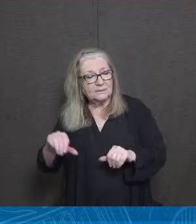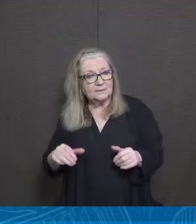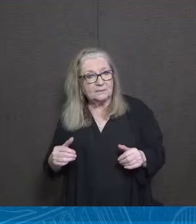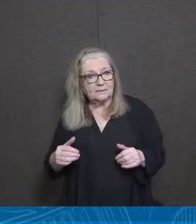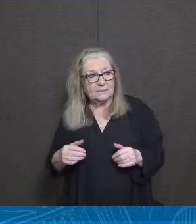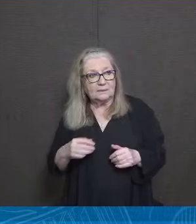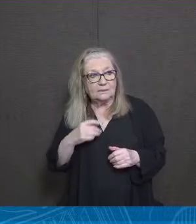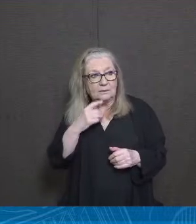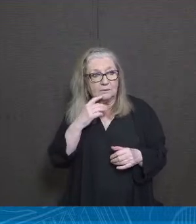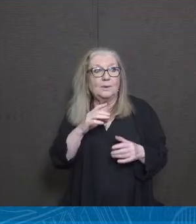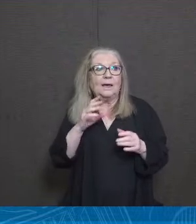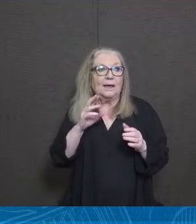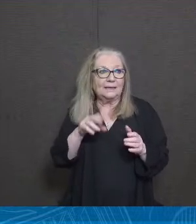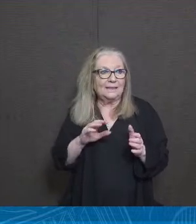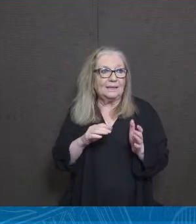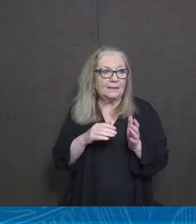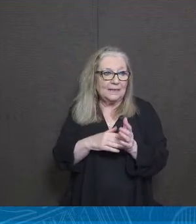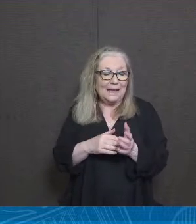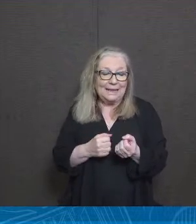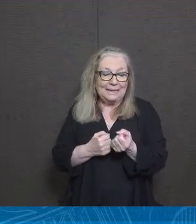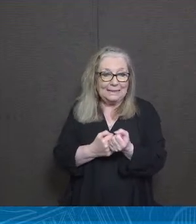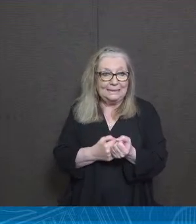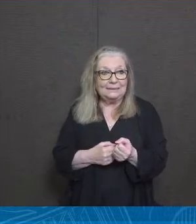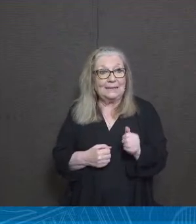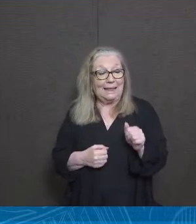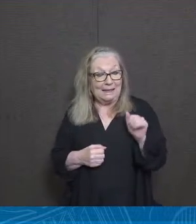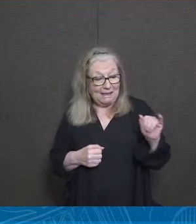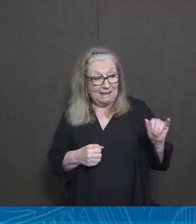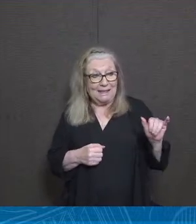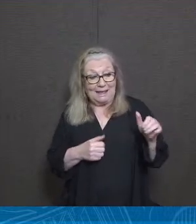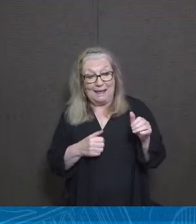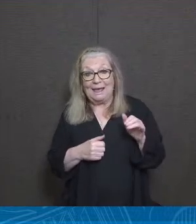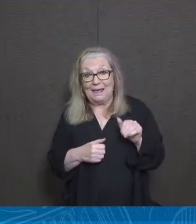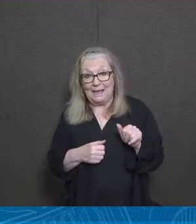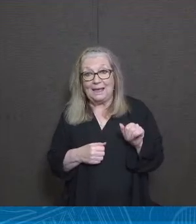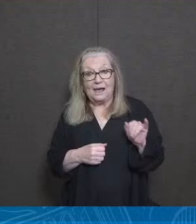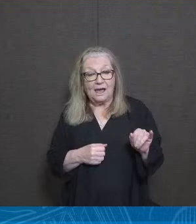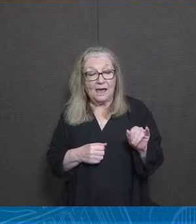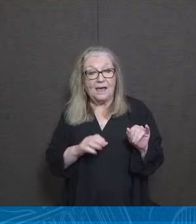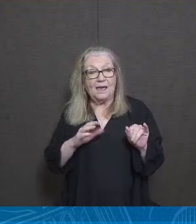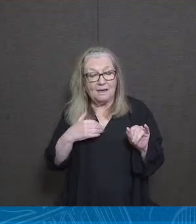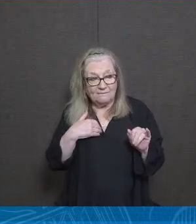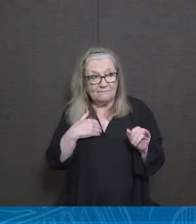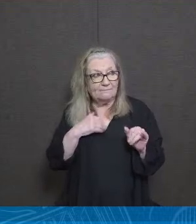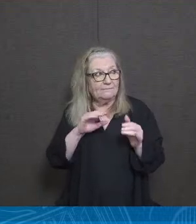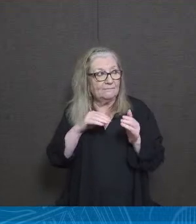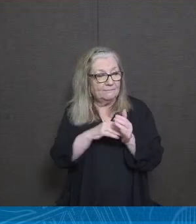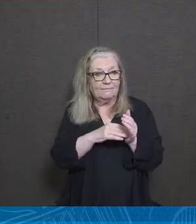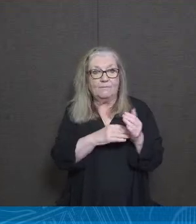aiding DRR. So AI definitely plays a central role, and